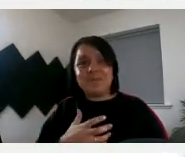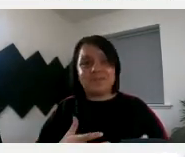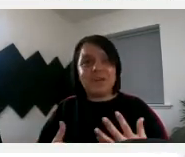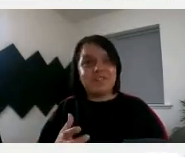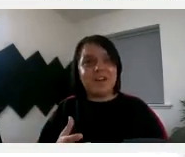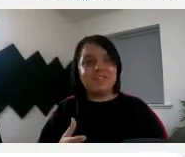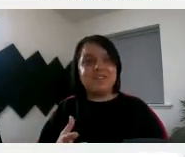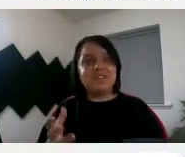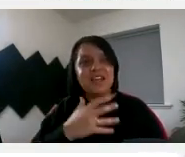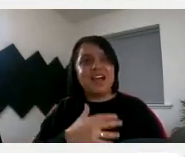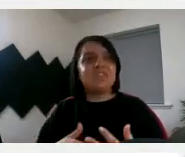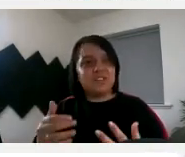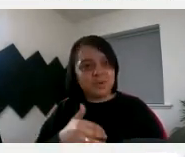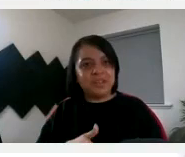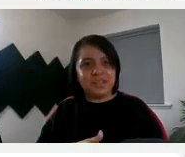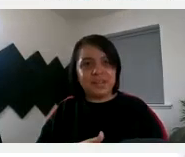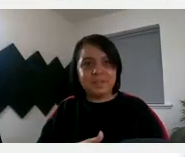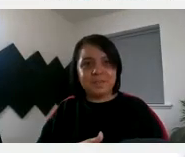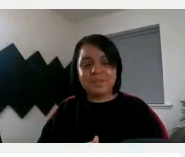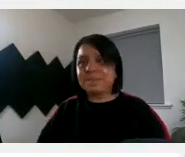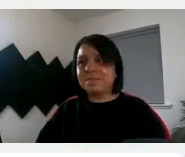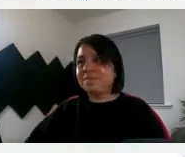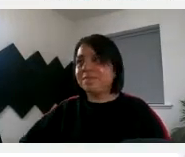people are swearing around you. Just see how they're doing it, okay?